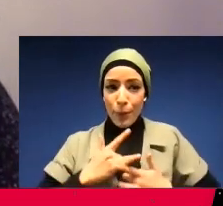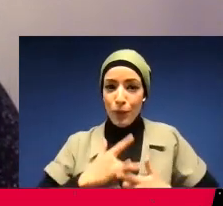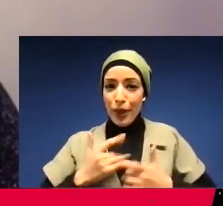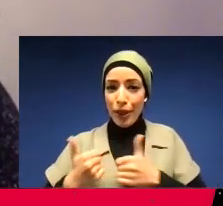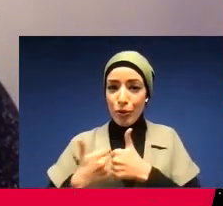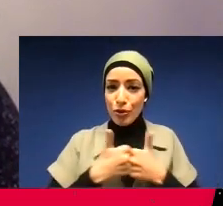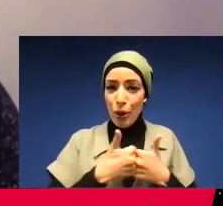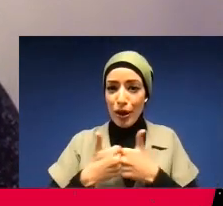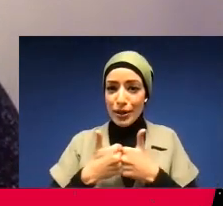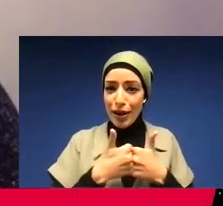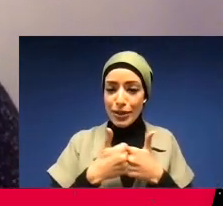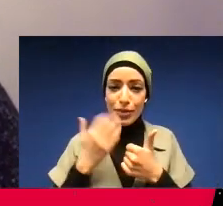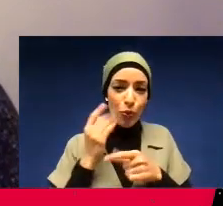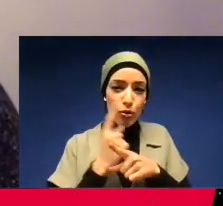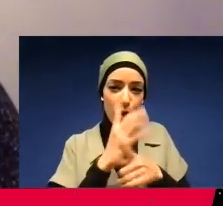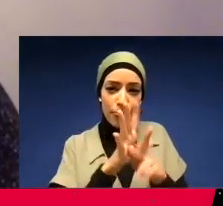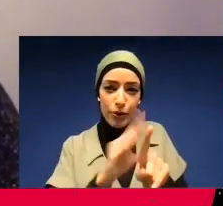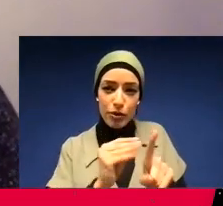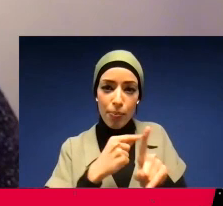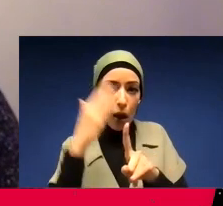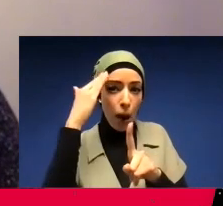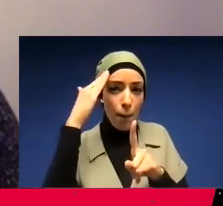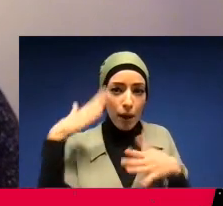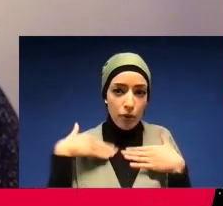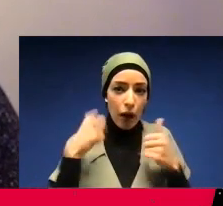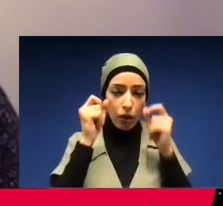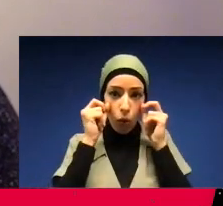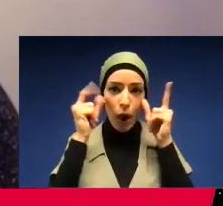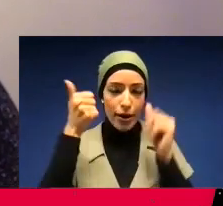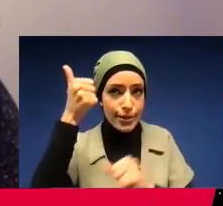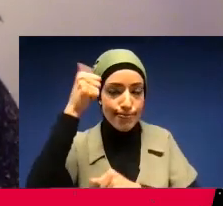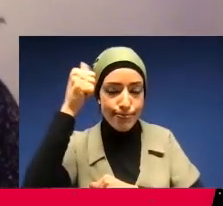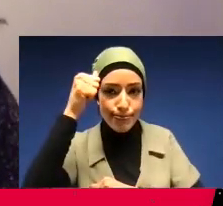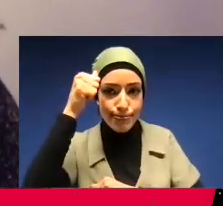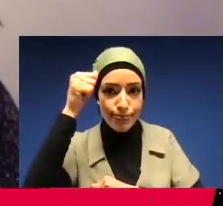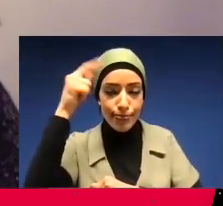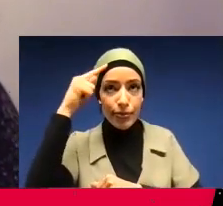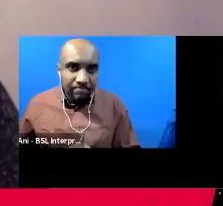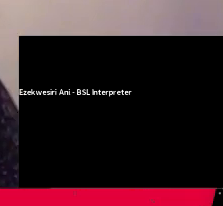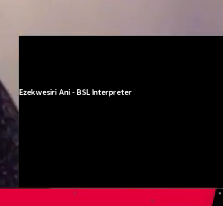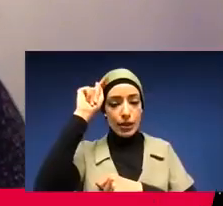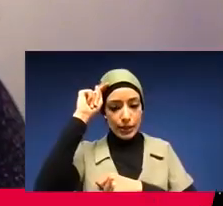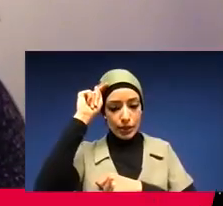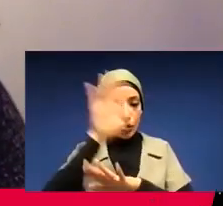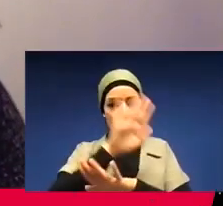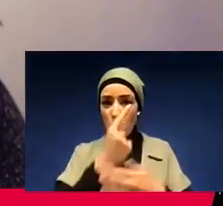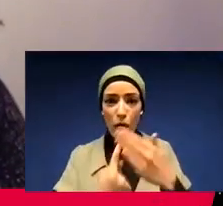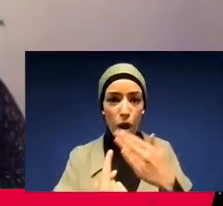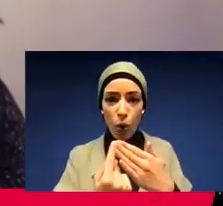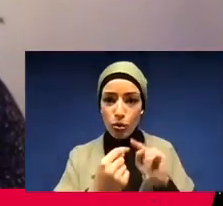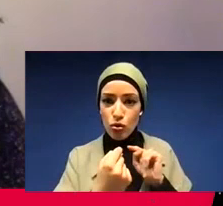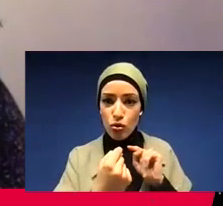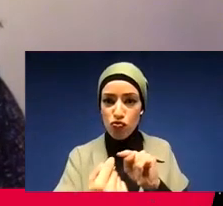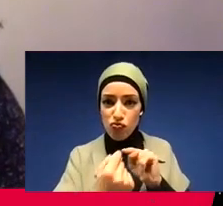when we talk about, for instance, like mental health awareness, the idea that you are not alone in this fight that you are facing, and that you are in